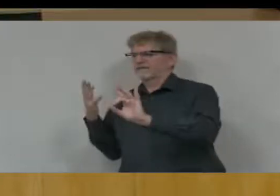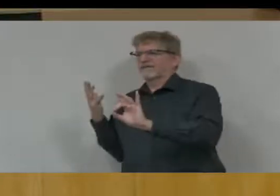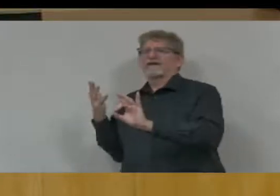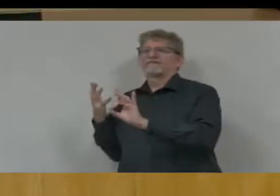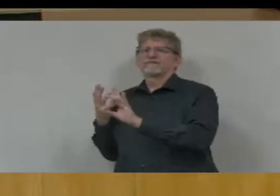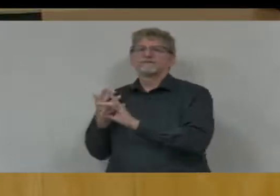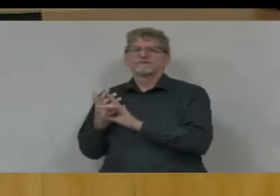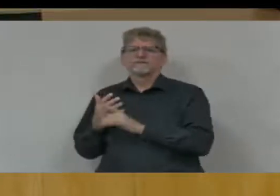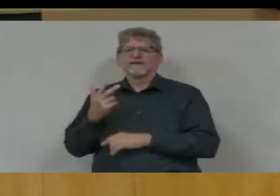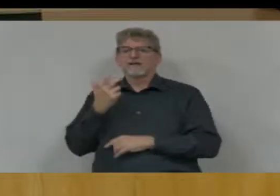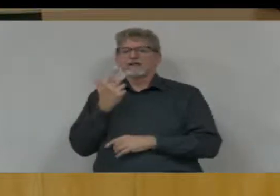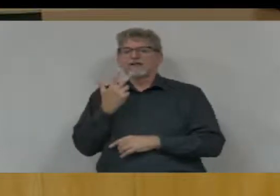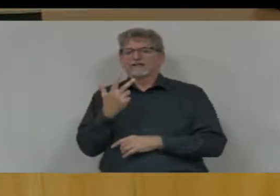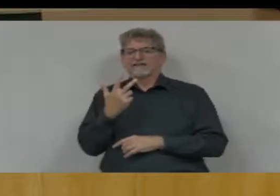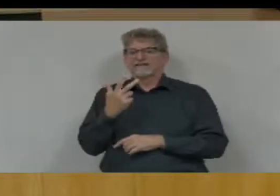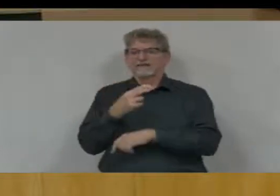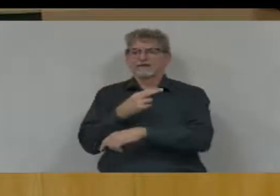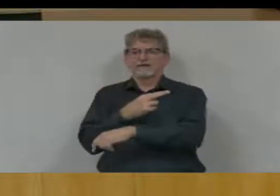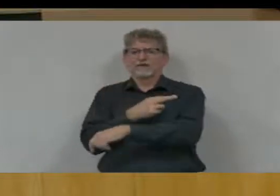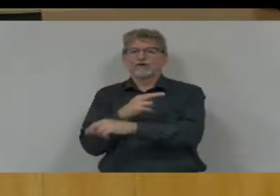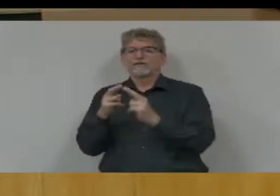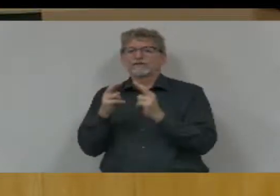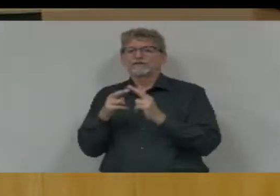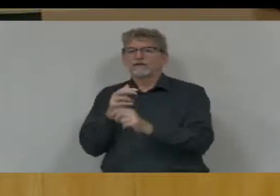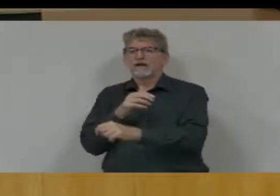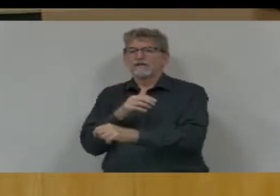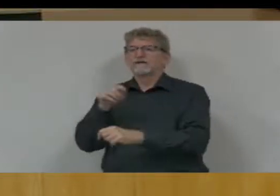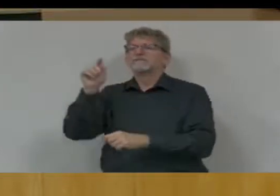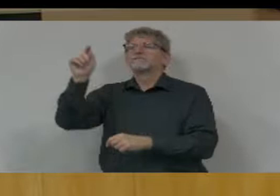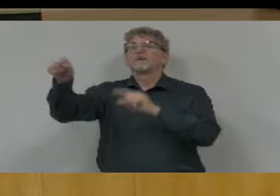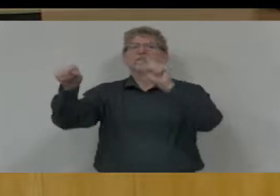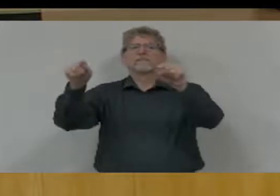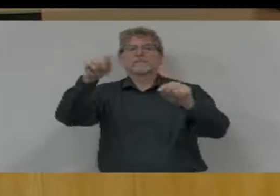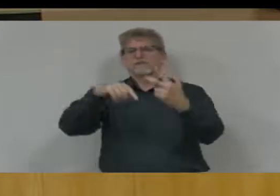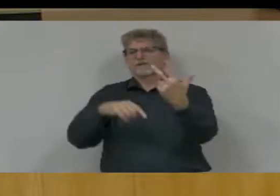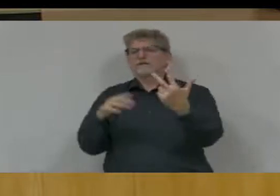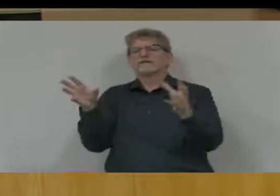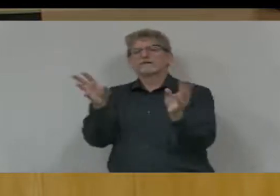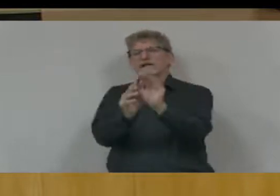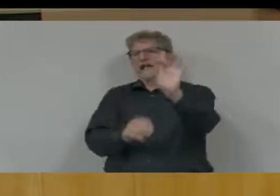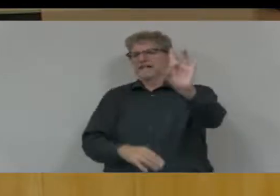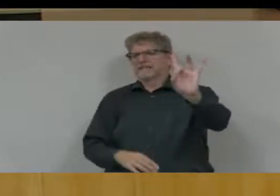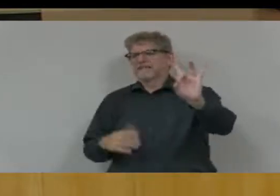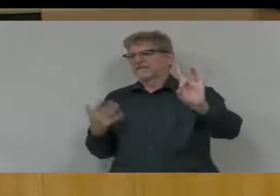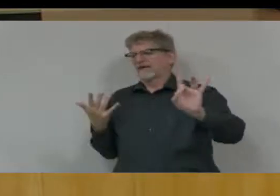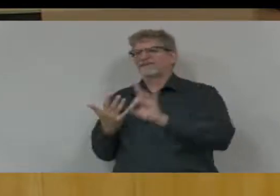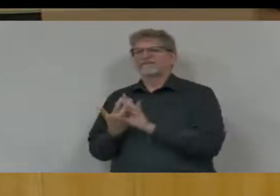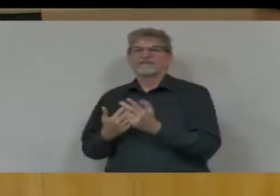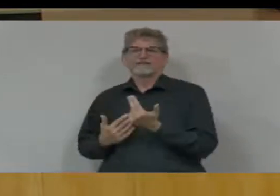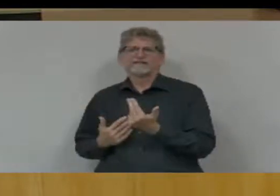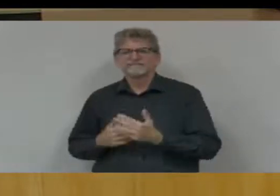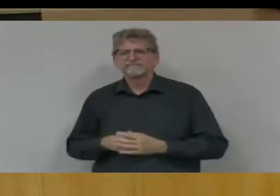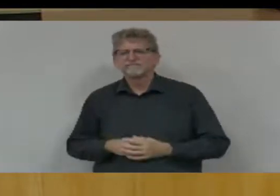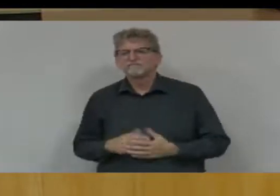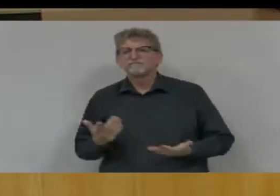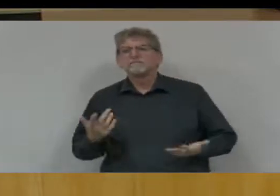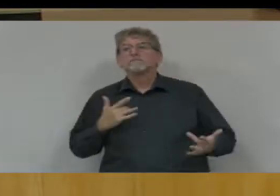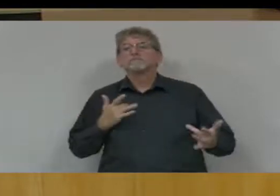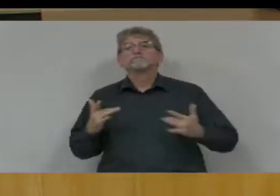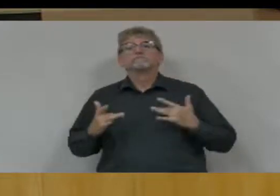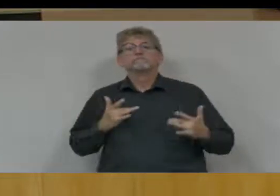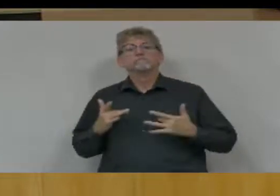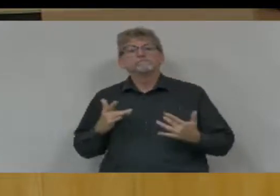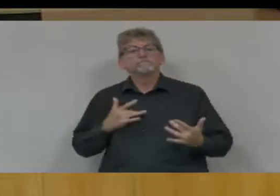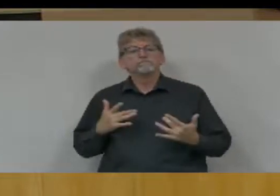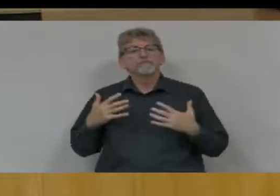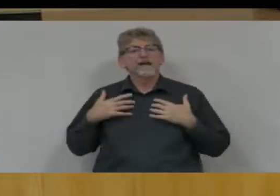hospitals. I am concerned that the healthcare workforce that has lived